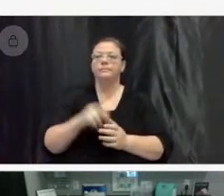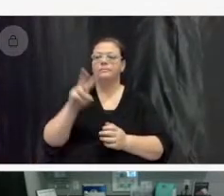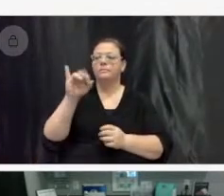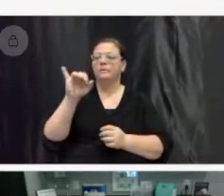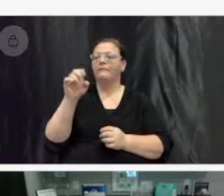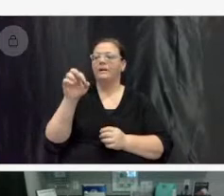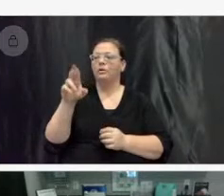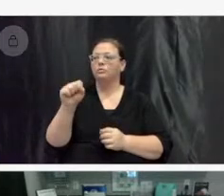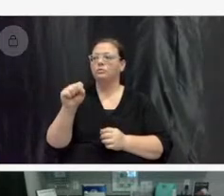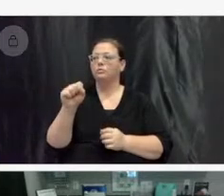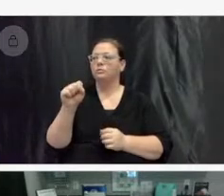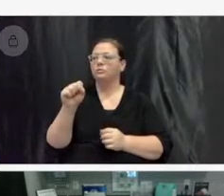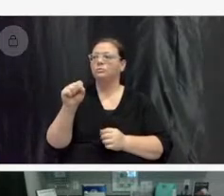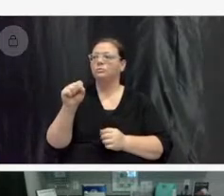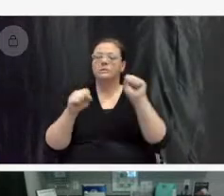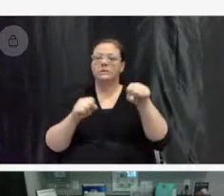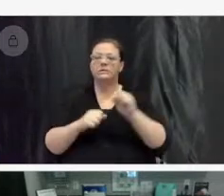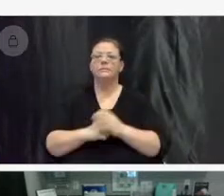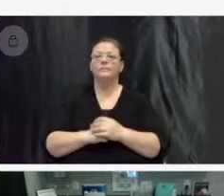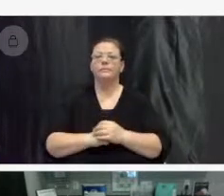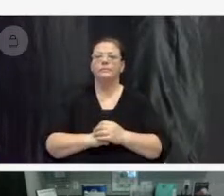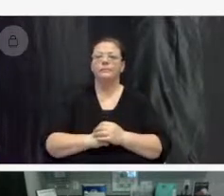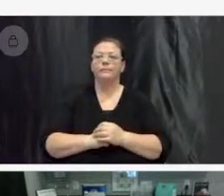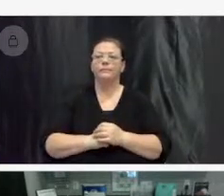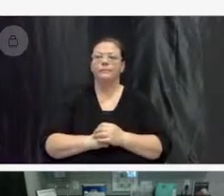Vickers, Yes.